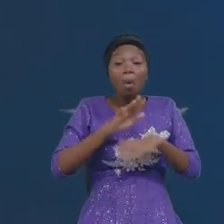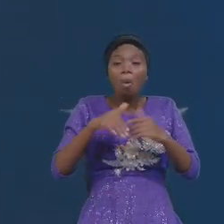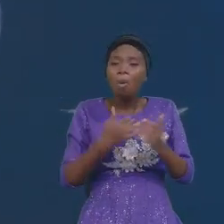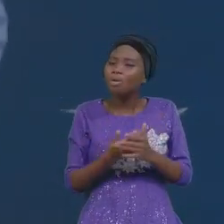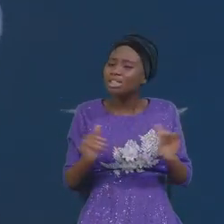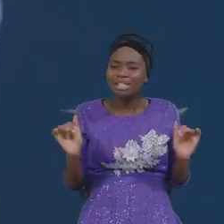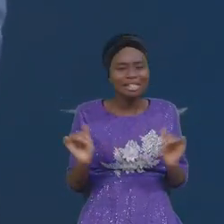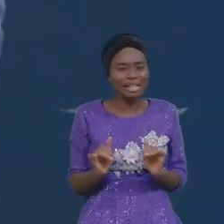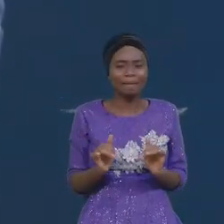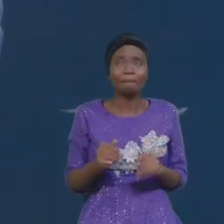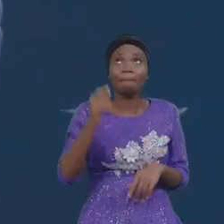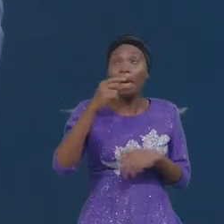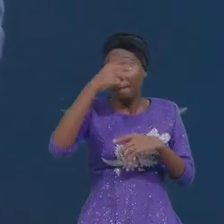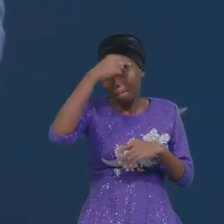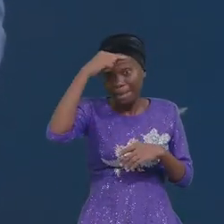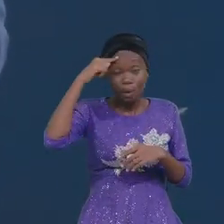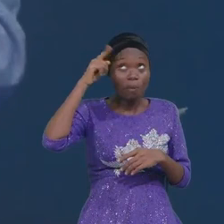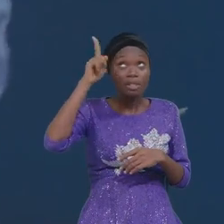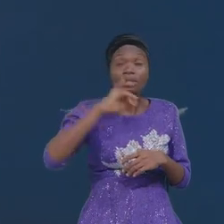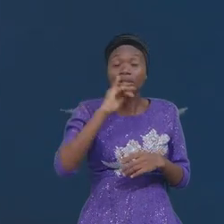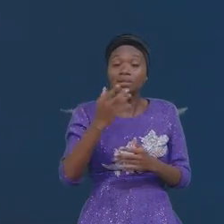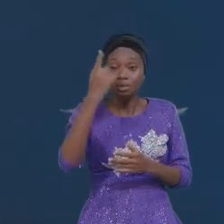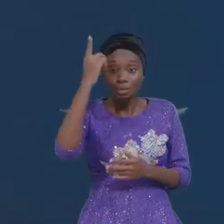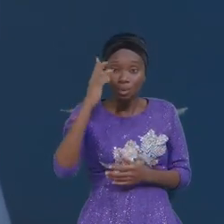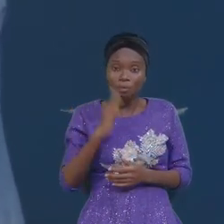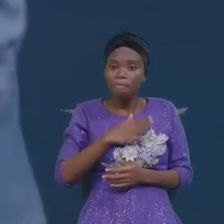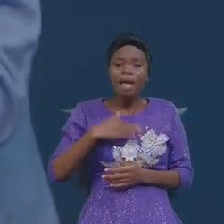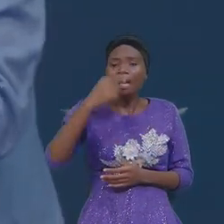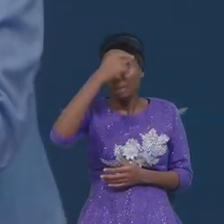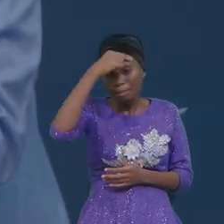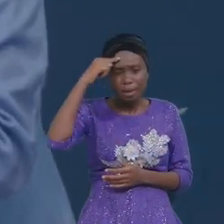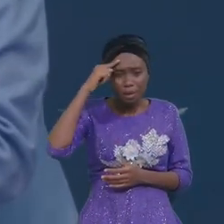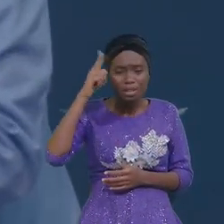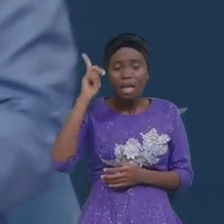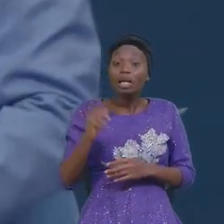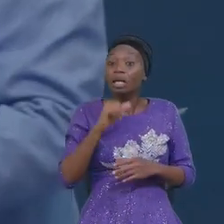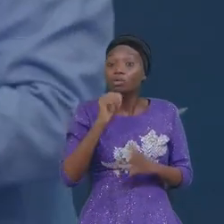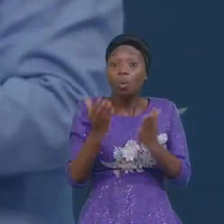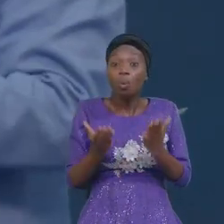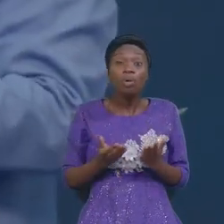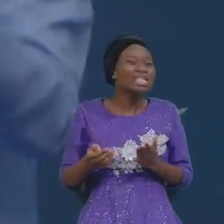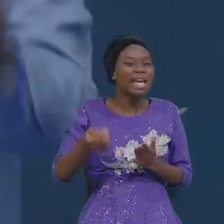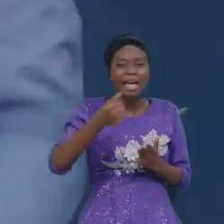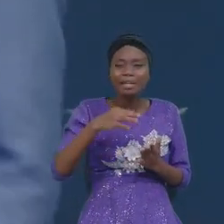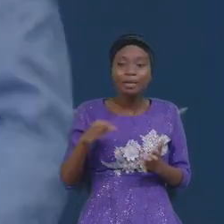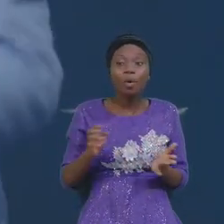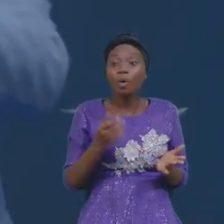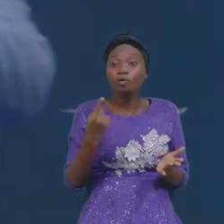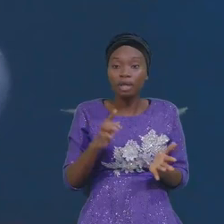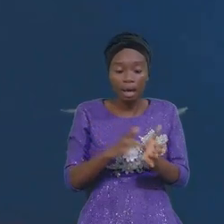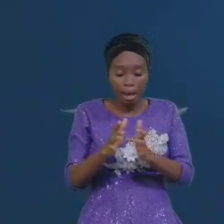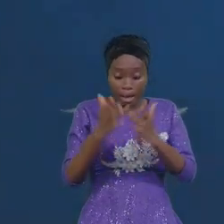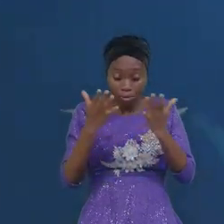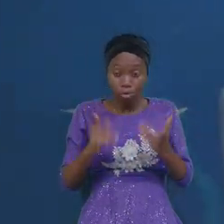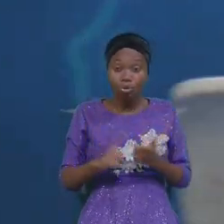all the same, because he is God, and because he doesn't want any of his creatures to